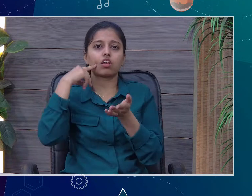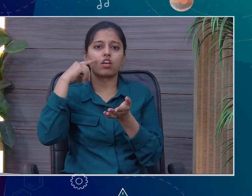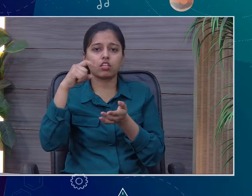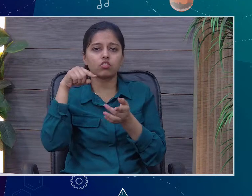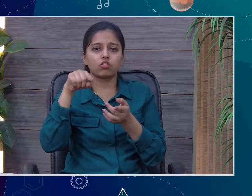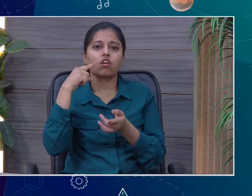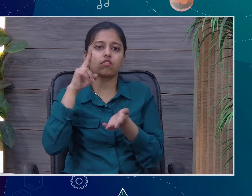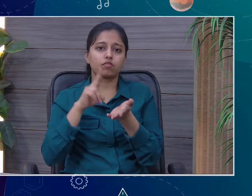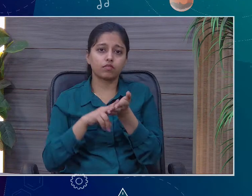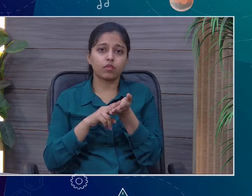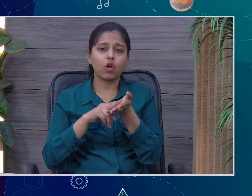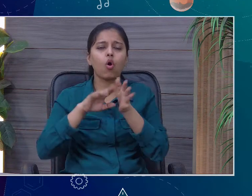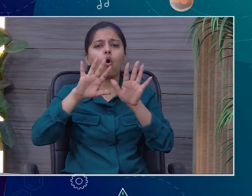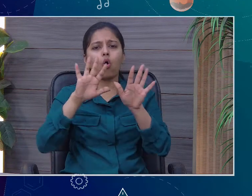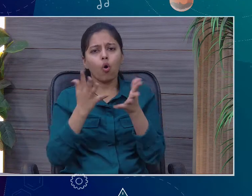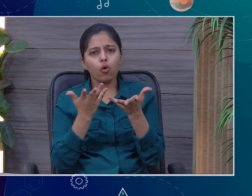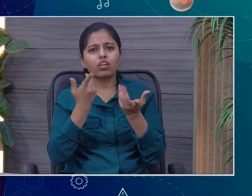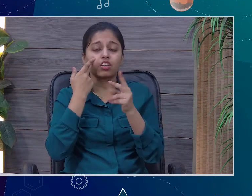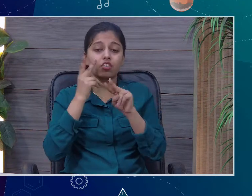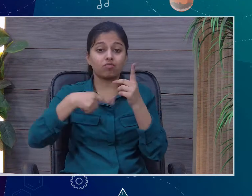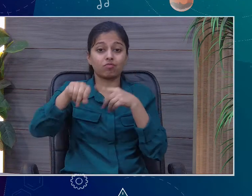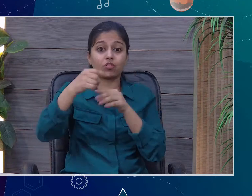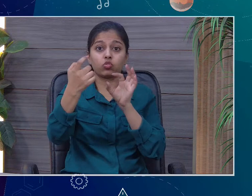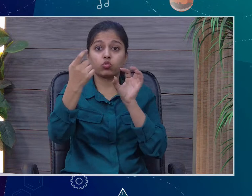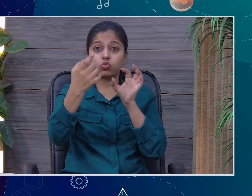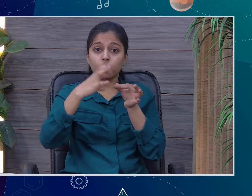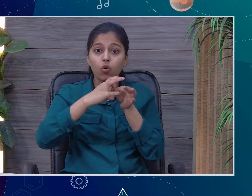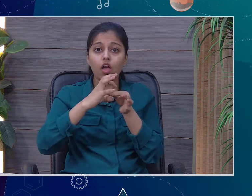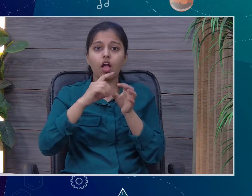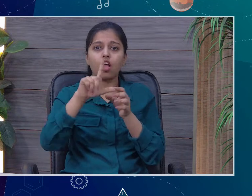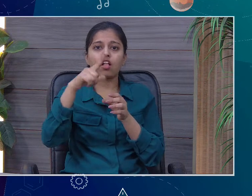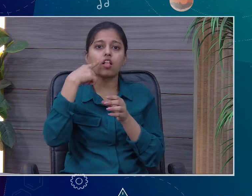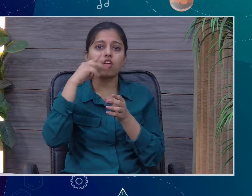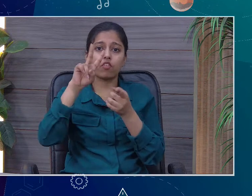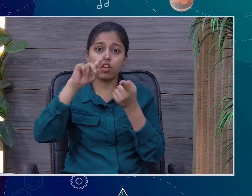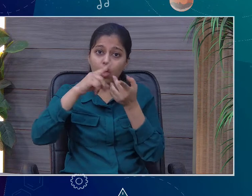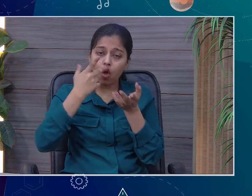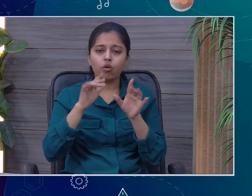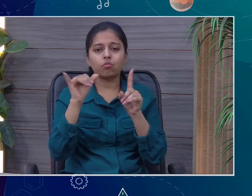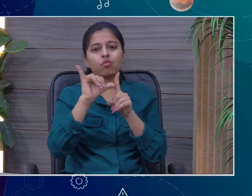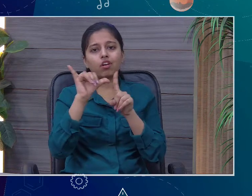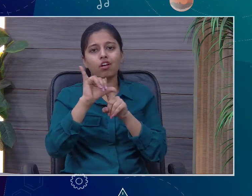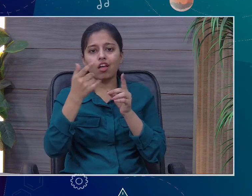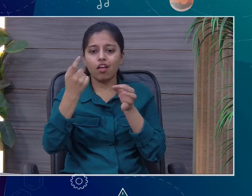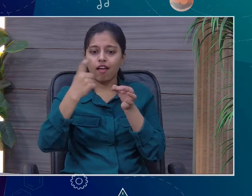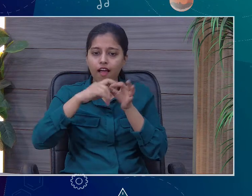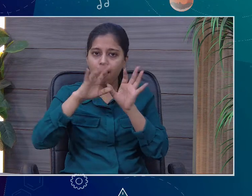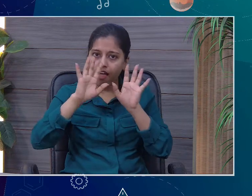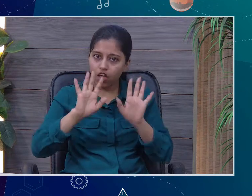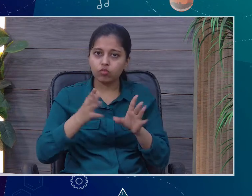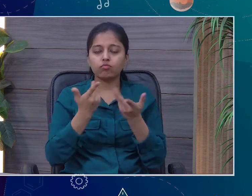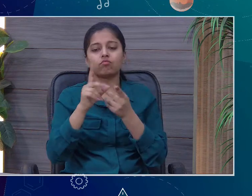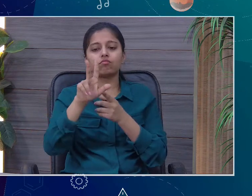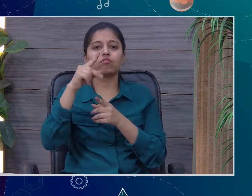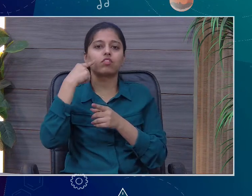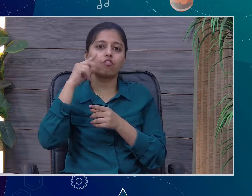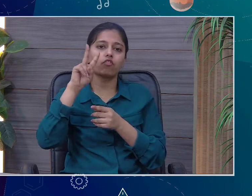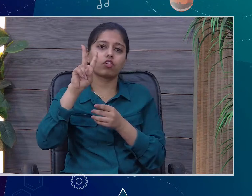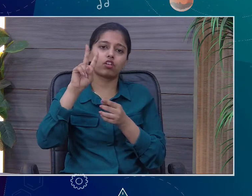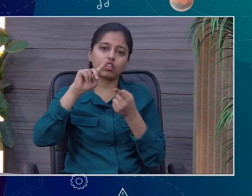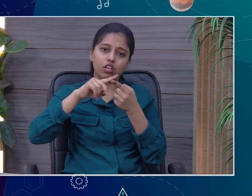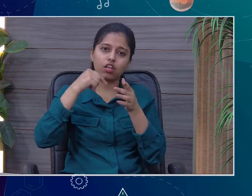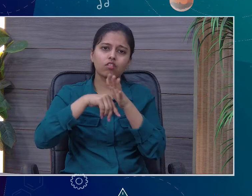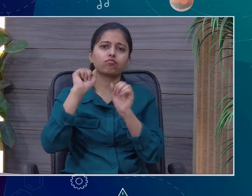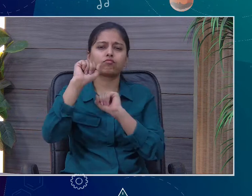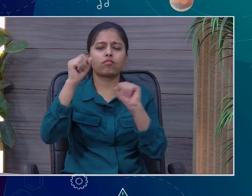dth.class5th@ciet.nic.in. And in case you have joined us through our live streaming, that means you are on our YouTube channel, go to the live chat box and drop your comment